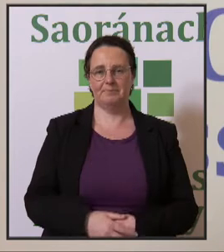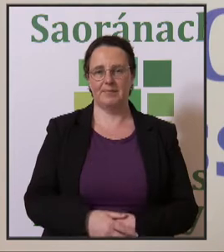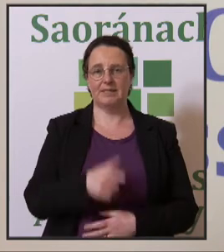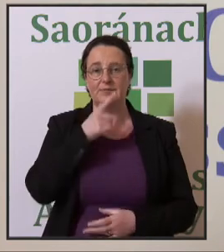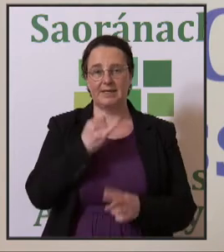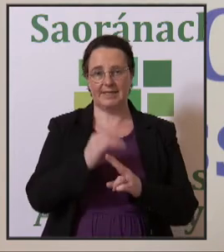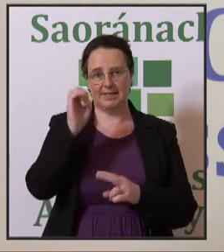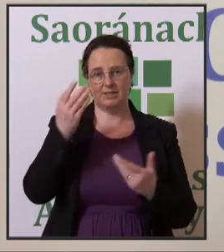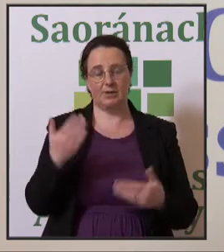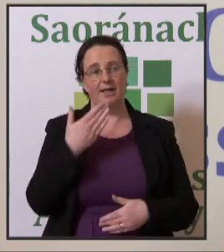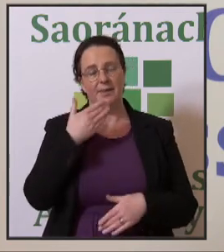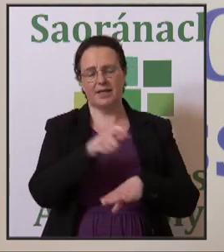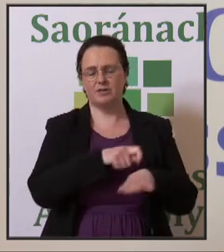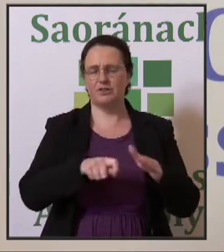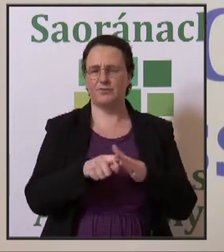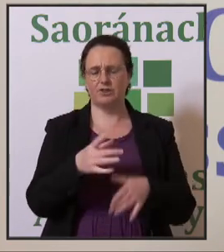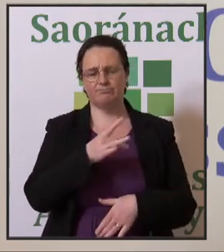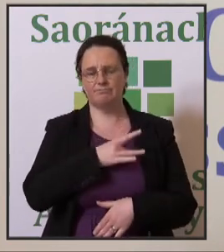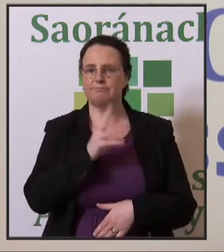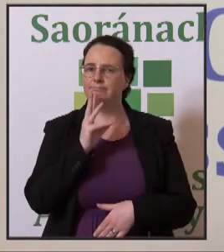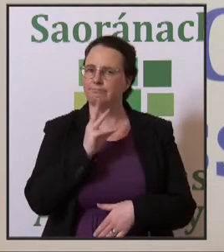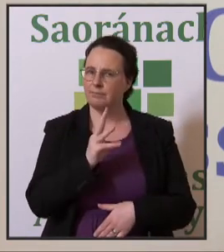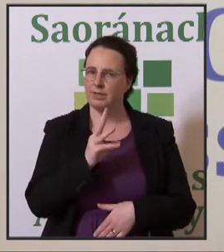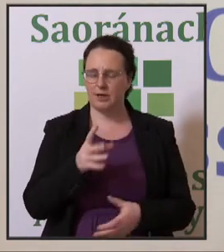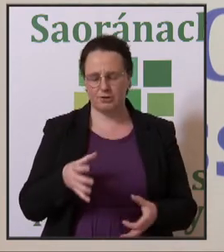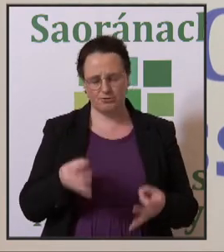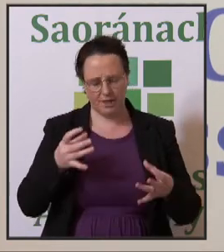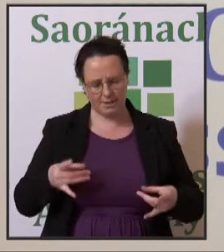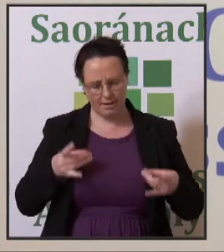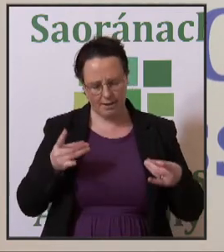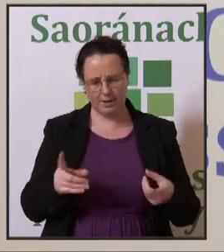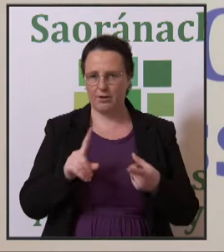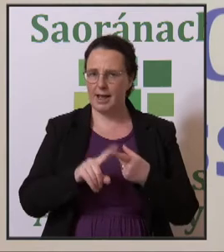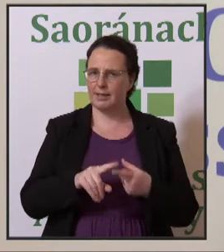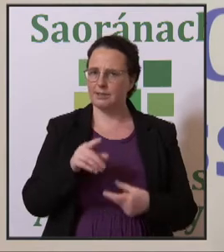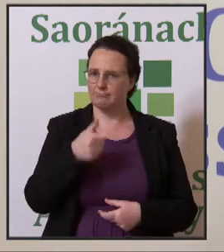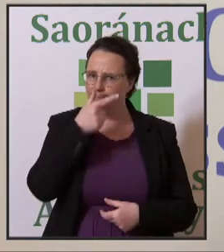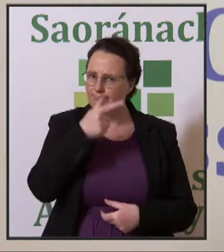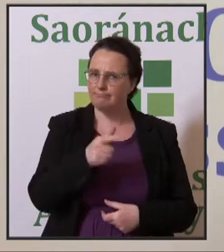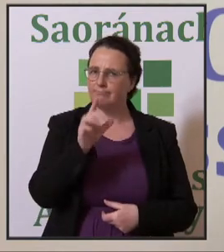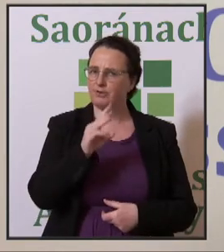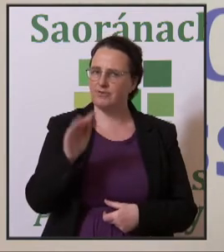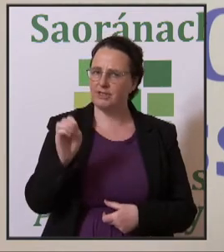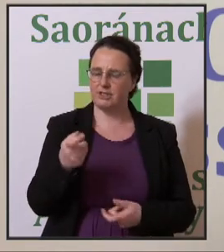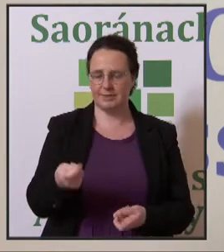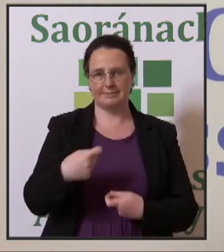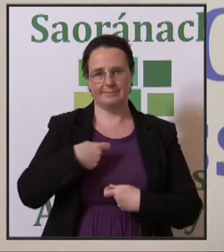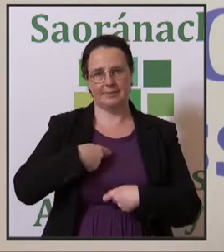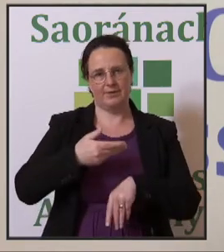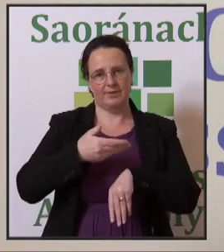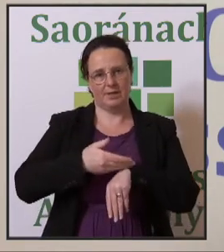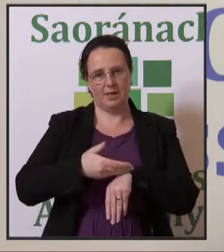Thank you, Taoiseach, for your kind words. It's a great honour and privilege to have been appointed as the chairman of the